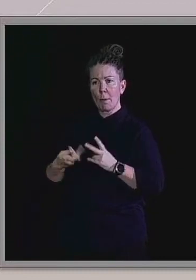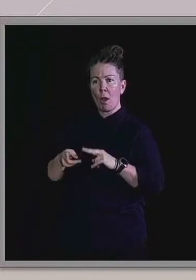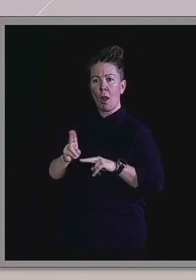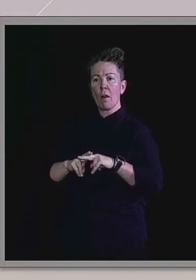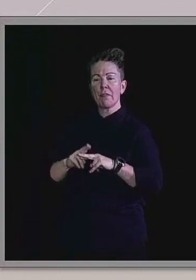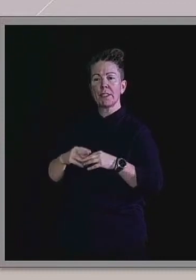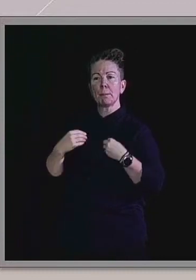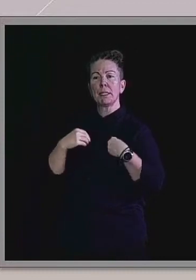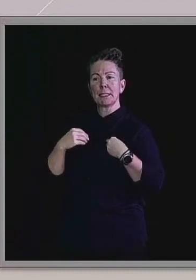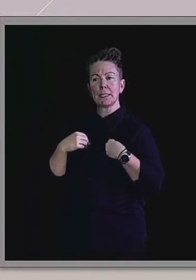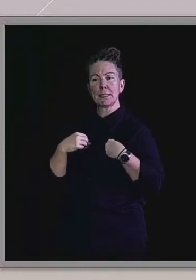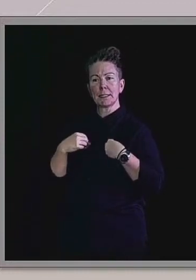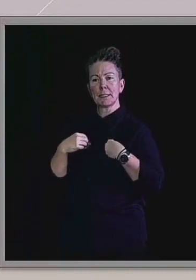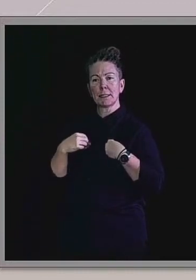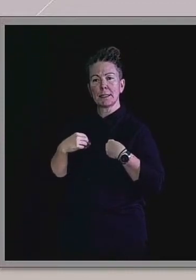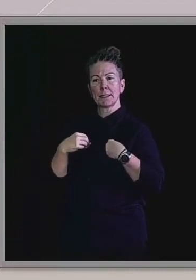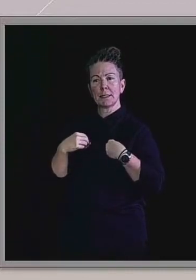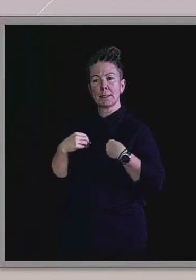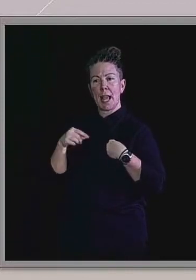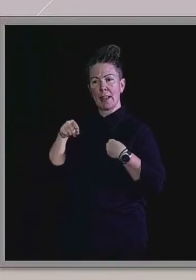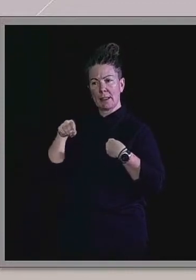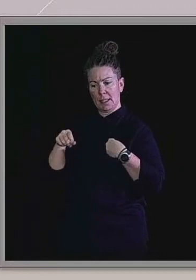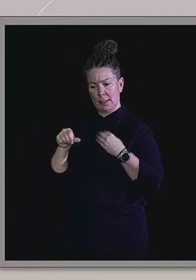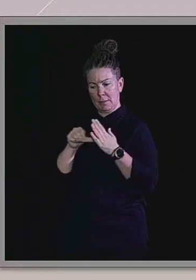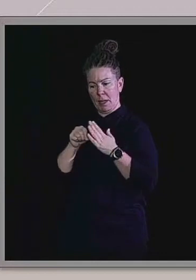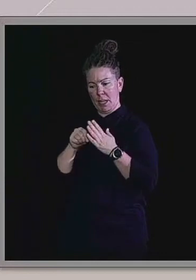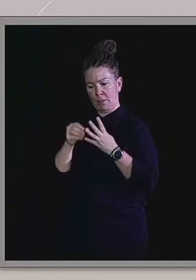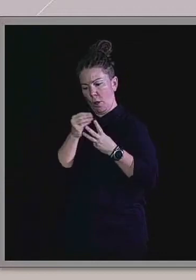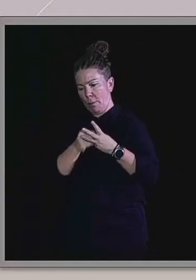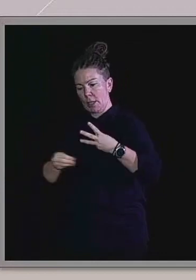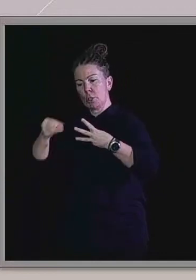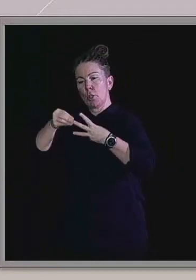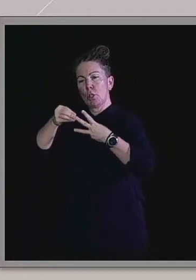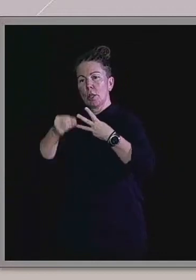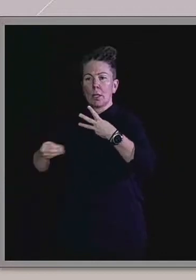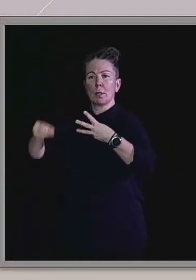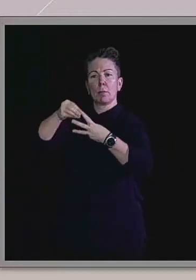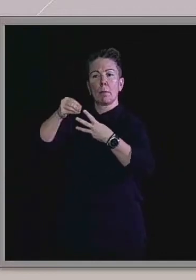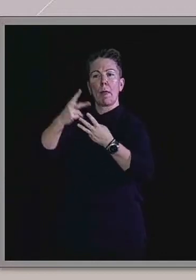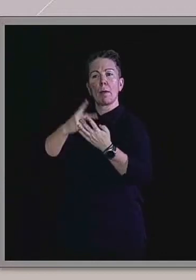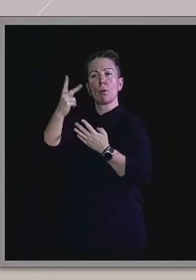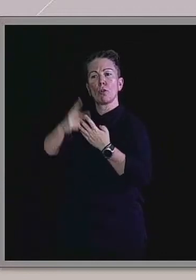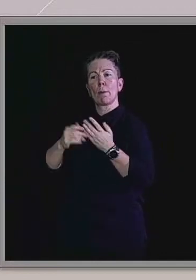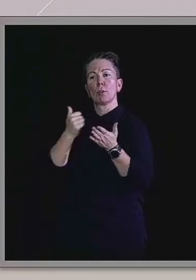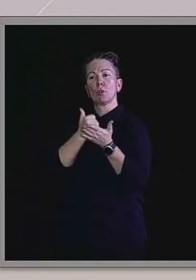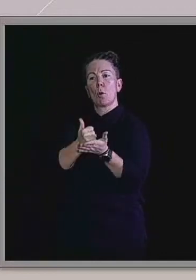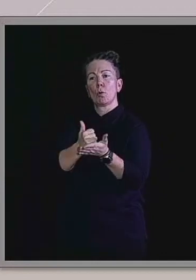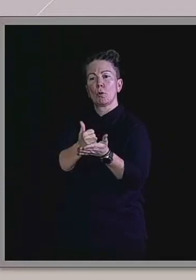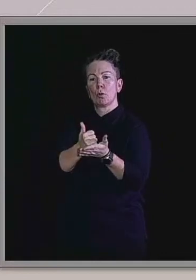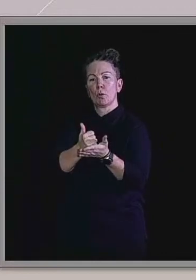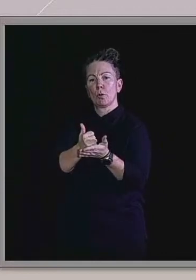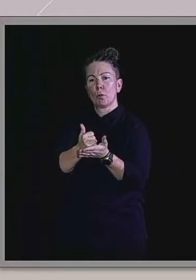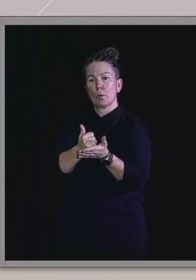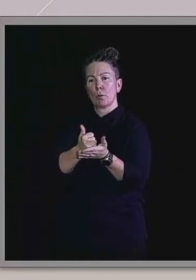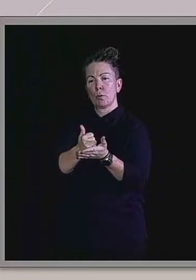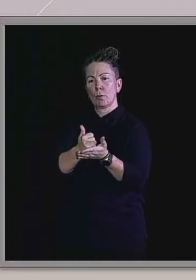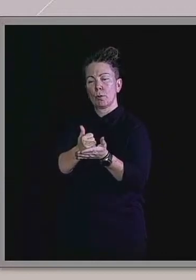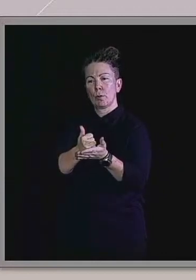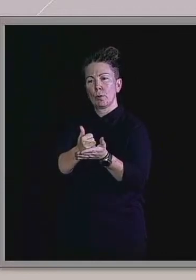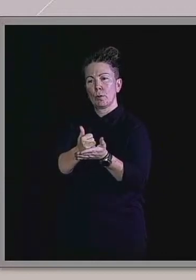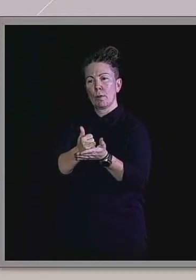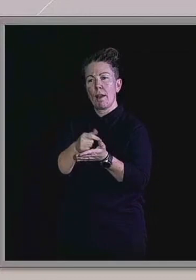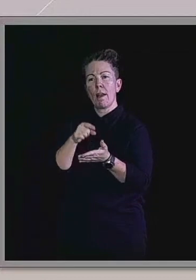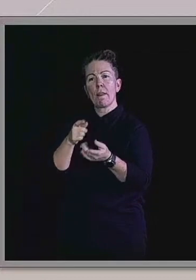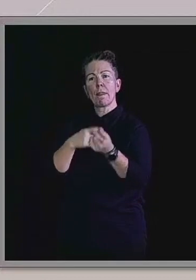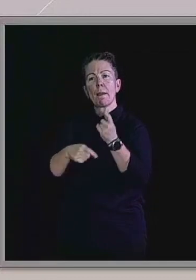the funds need to flow back into assisting community and cultural development programs. And that becomes a bit more easy for us then to sort